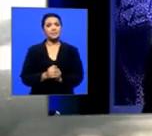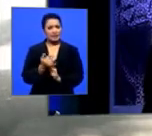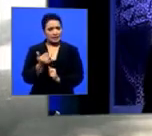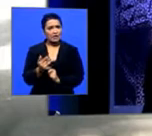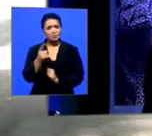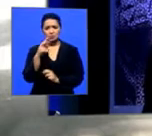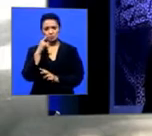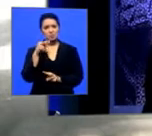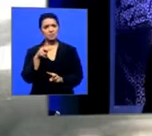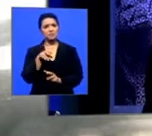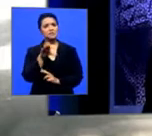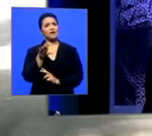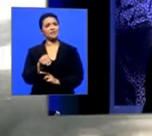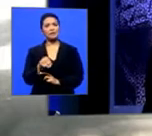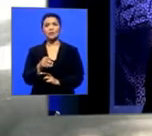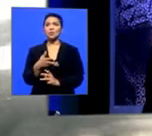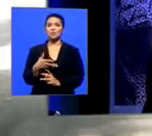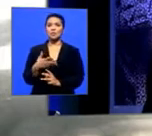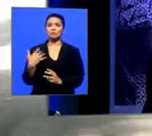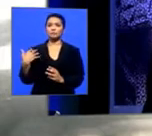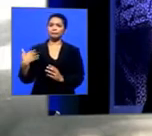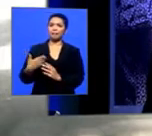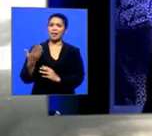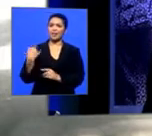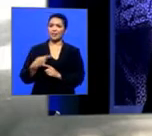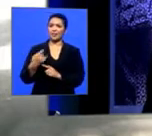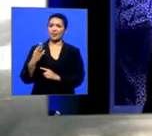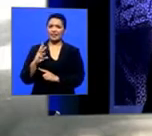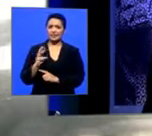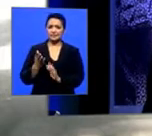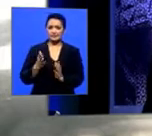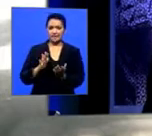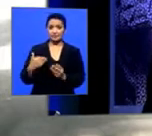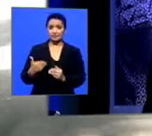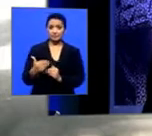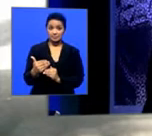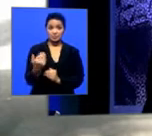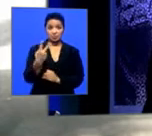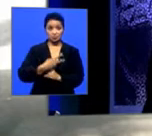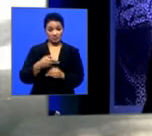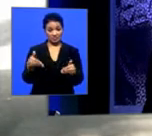what's happened in South Africa since the news broke and with the funeral in 2 days' time?